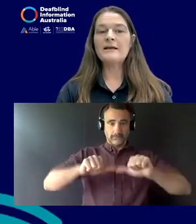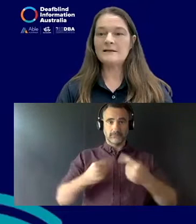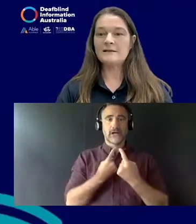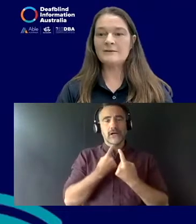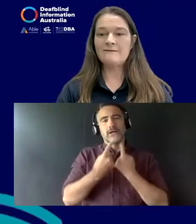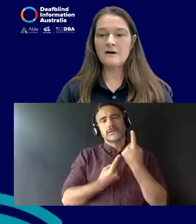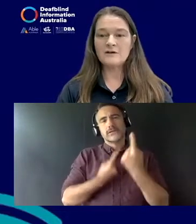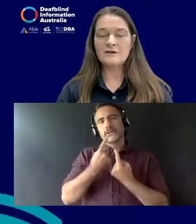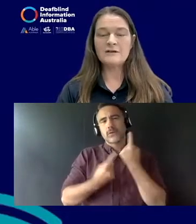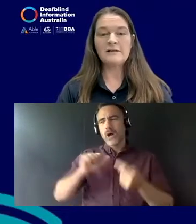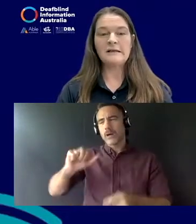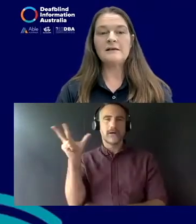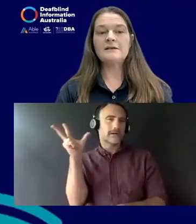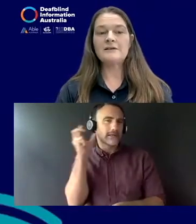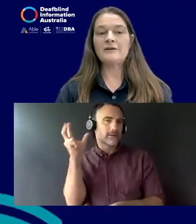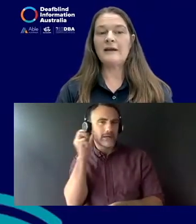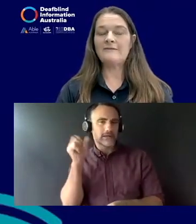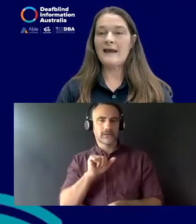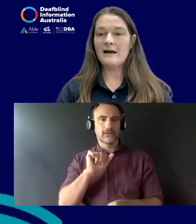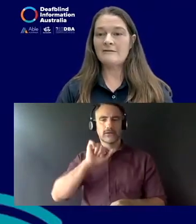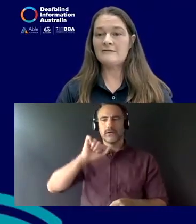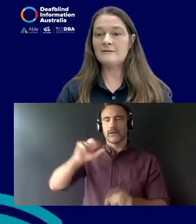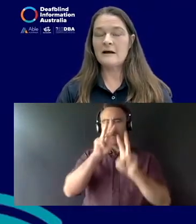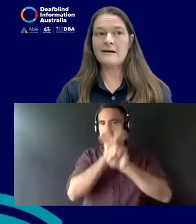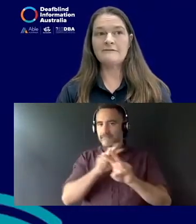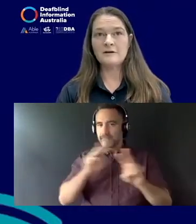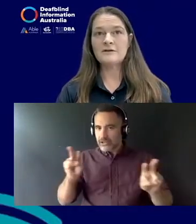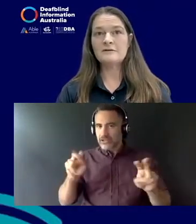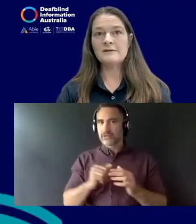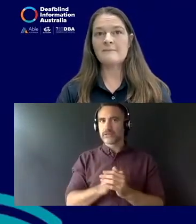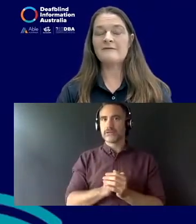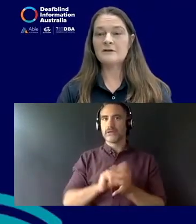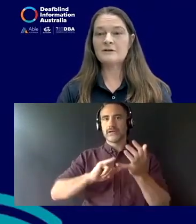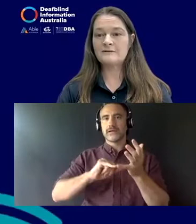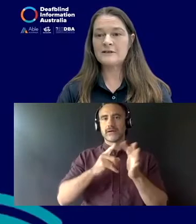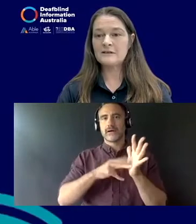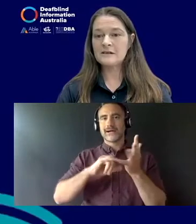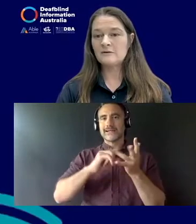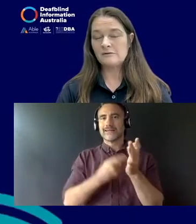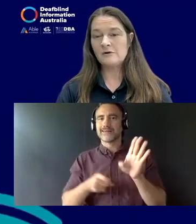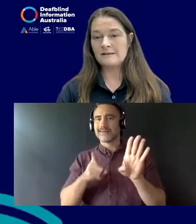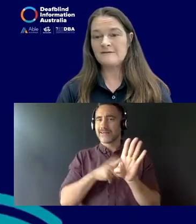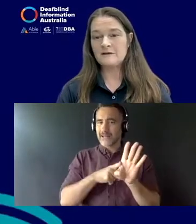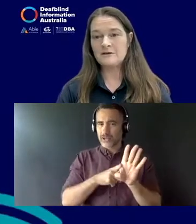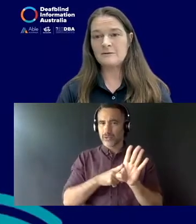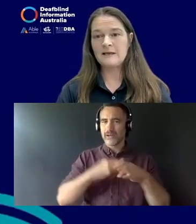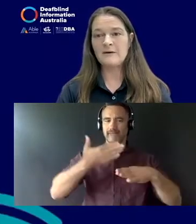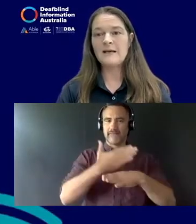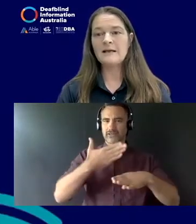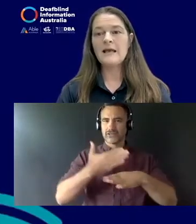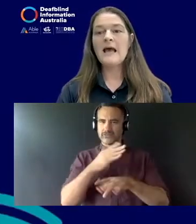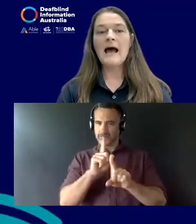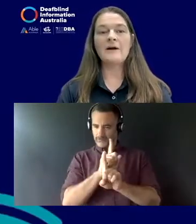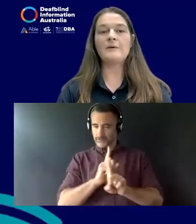supporting their sensory function. So if they have some functional vision or some functional